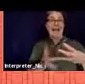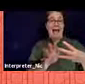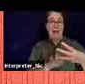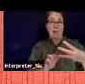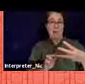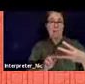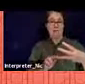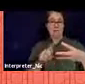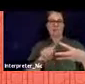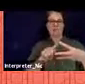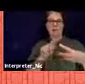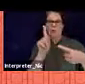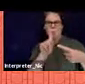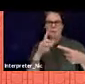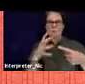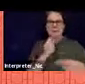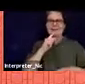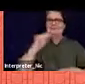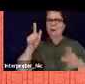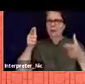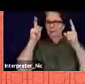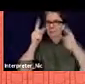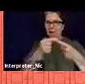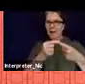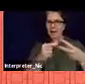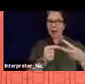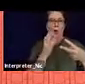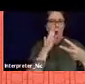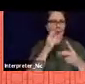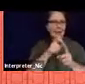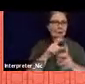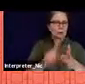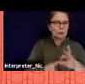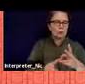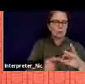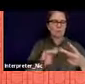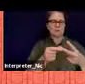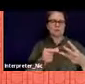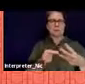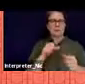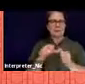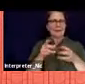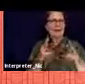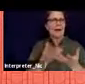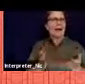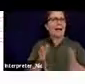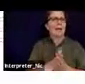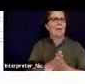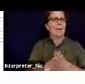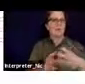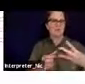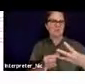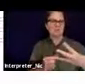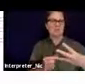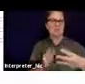tell an employer? When do we do it? And what's the best way of going about it? So